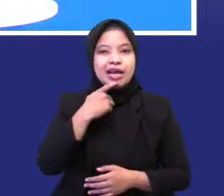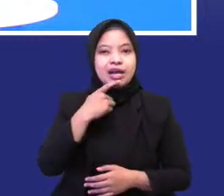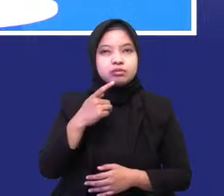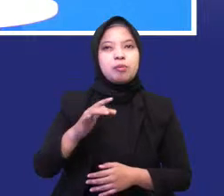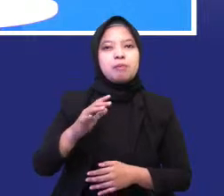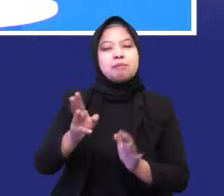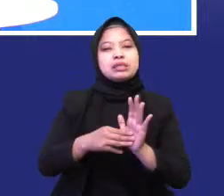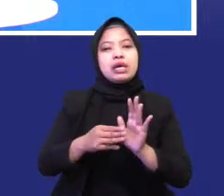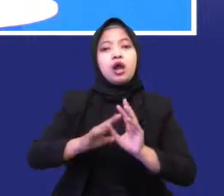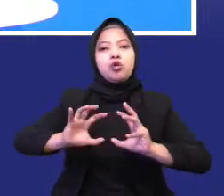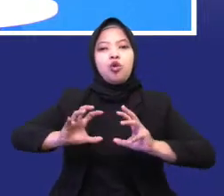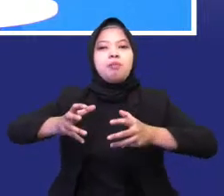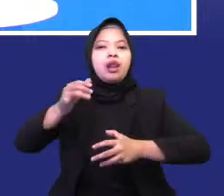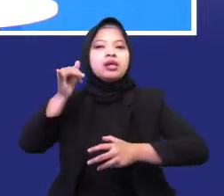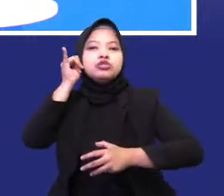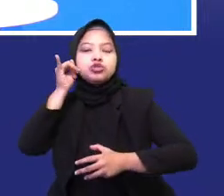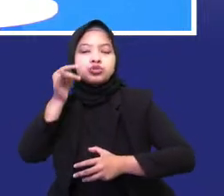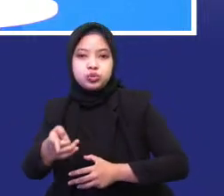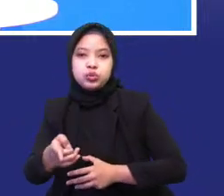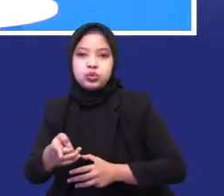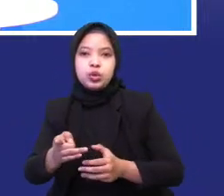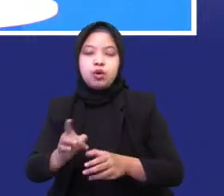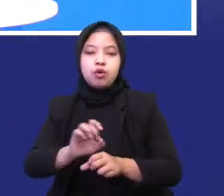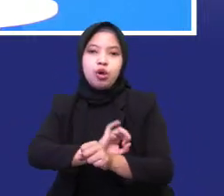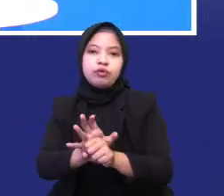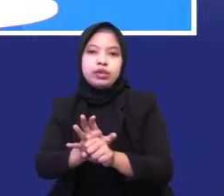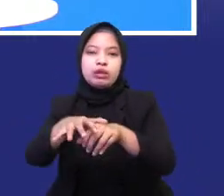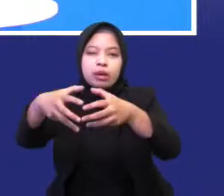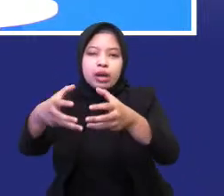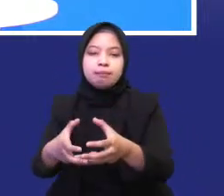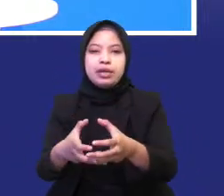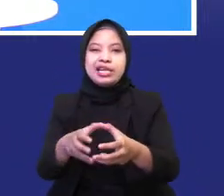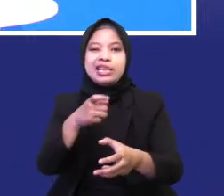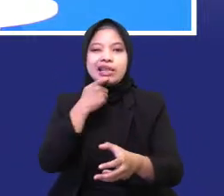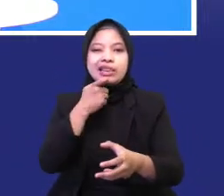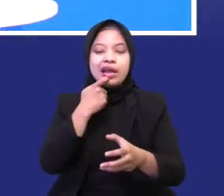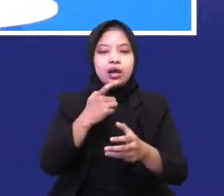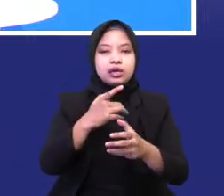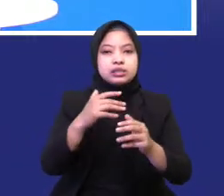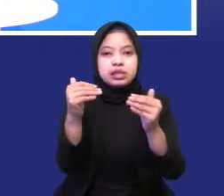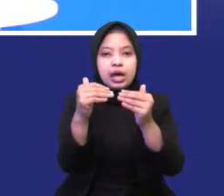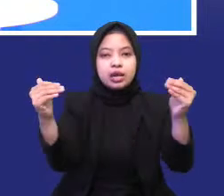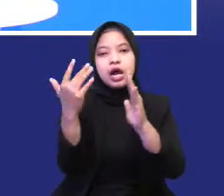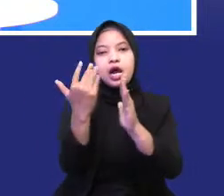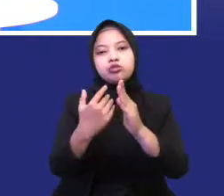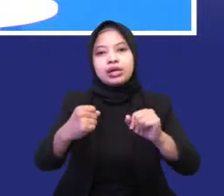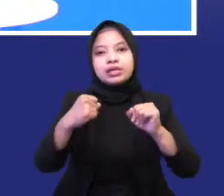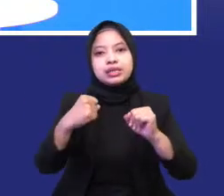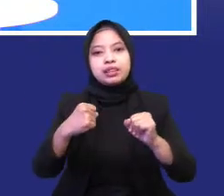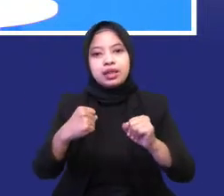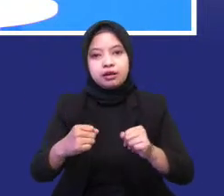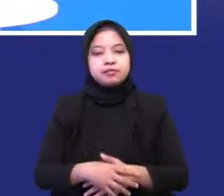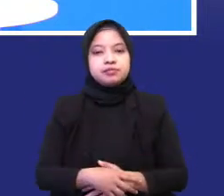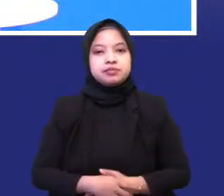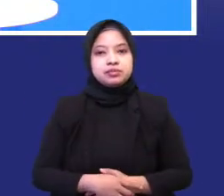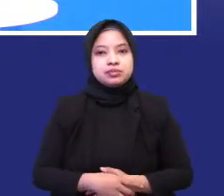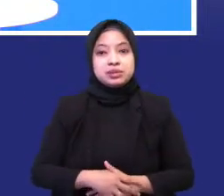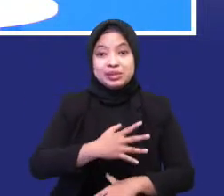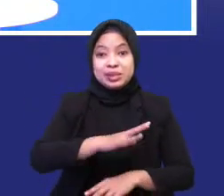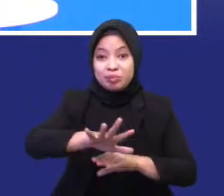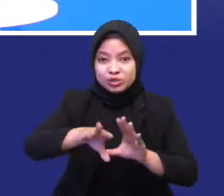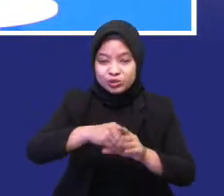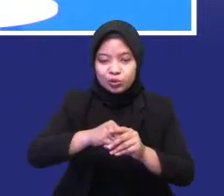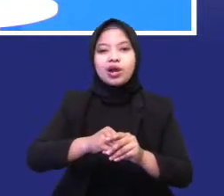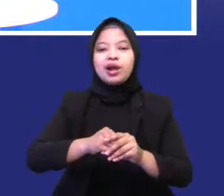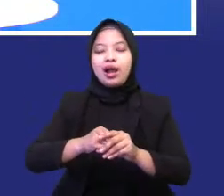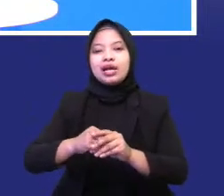health architecture, namely aligning a global health protocol standard, and then building the resilience of